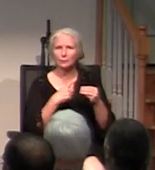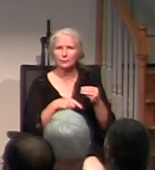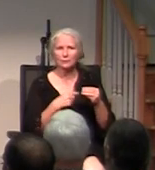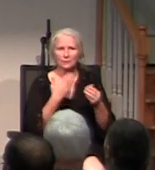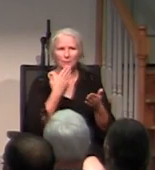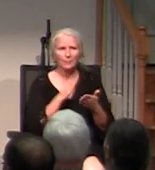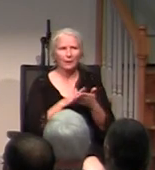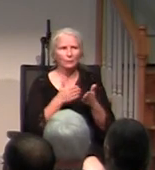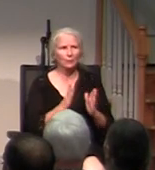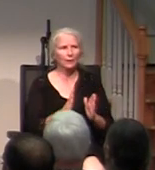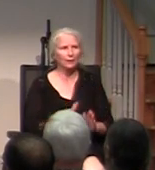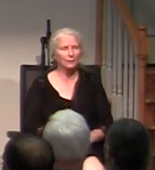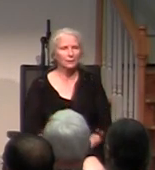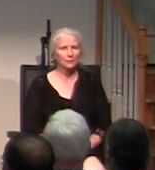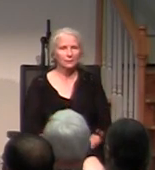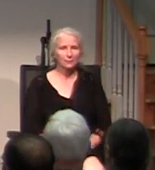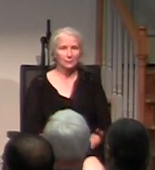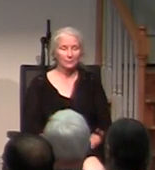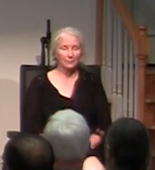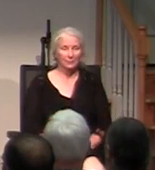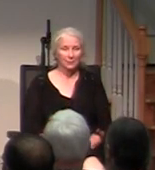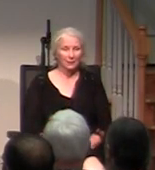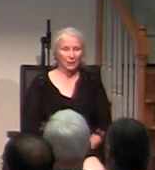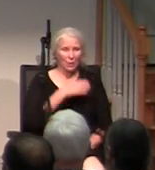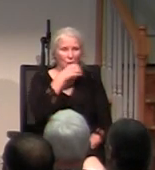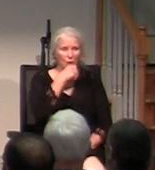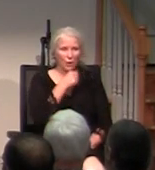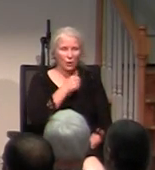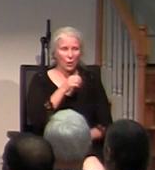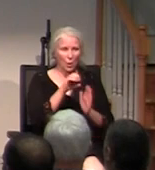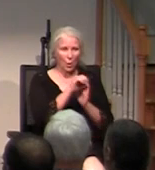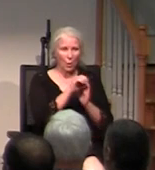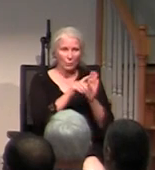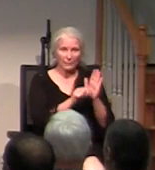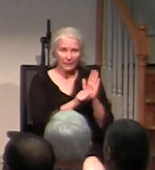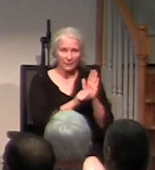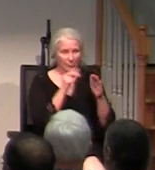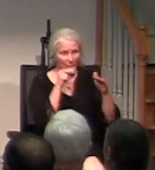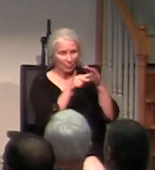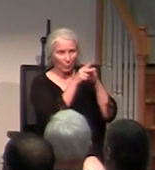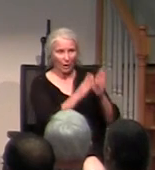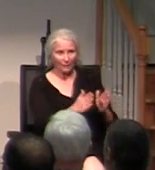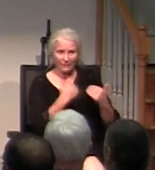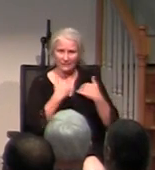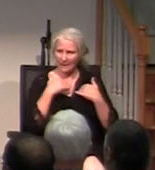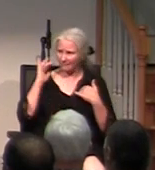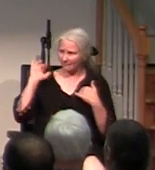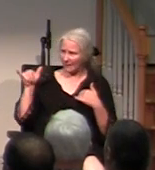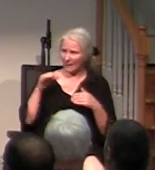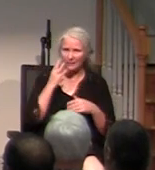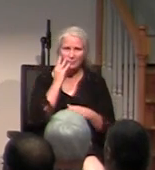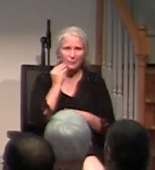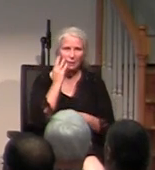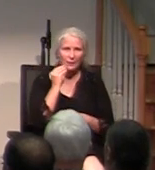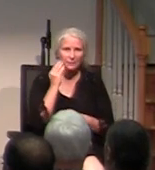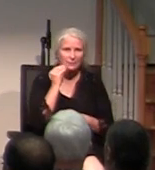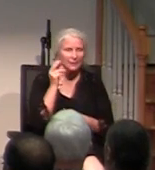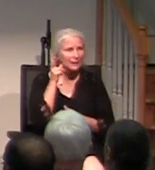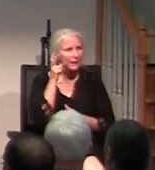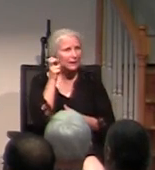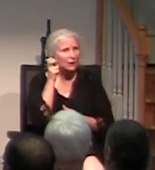I'm just trying to think of other, were there Old Testament prophets that had this experience? The Lord would carry them around and they could hear what everybody else was saying about